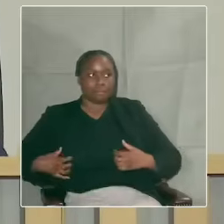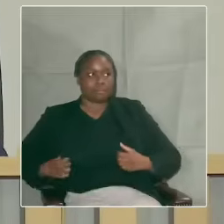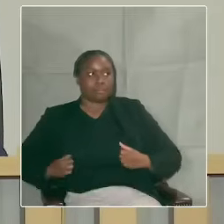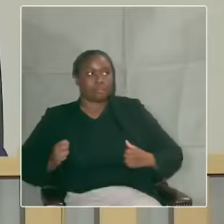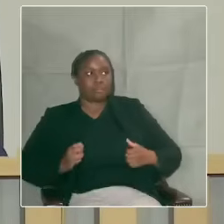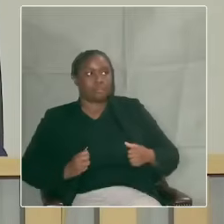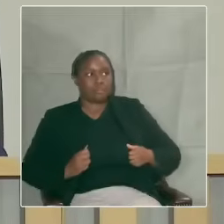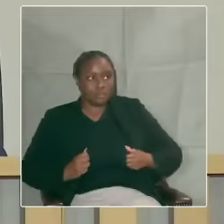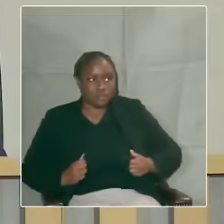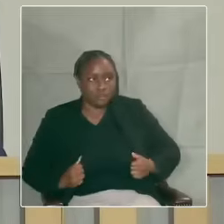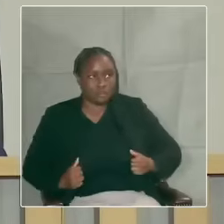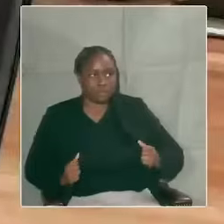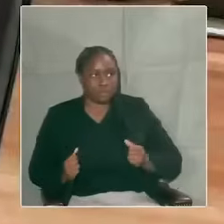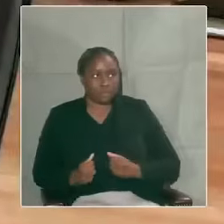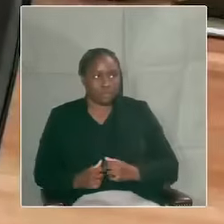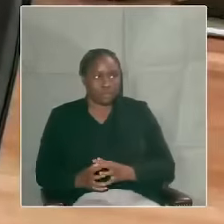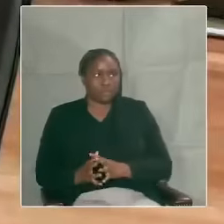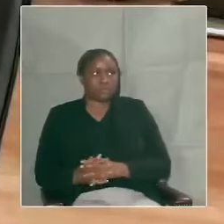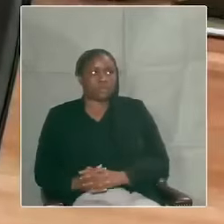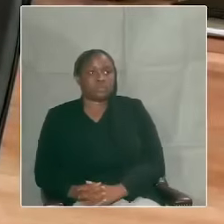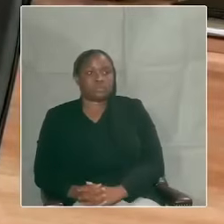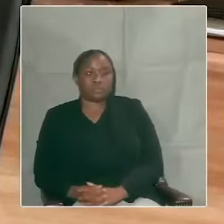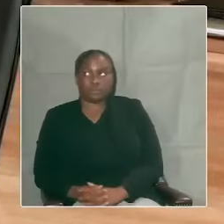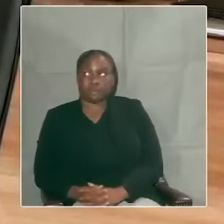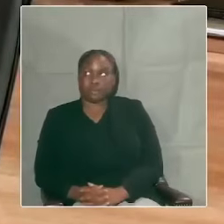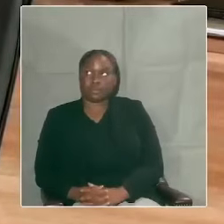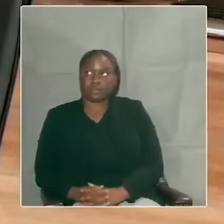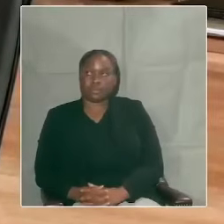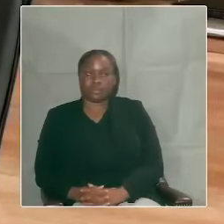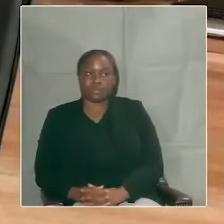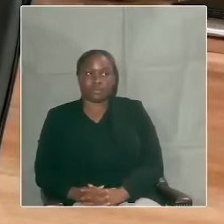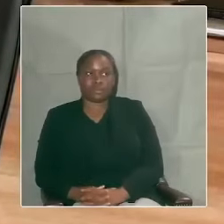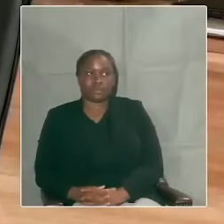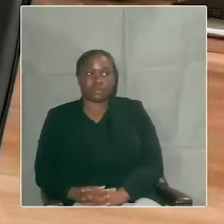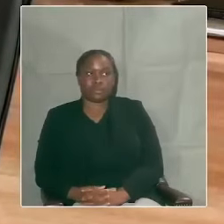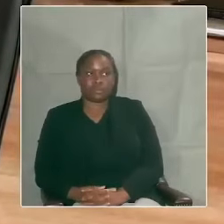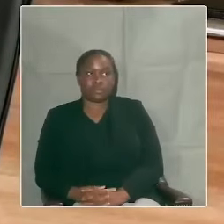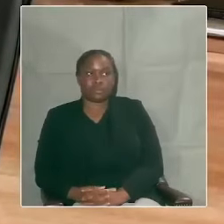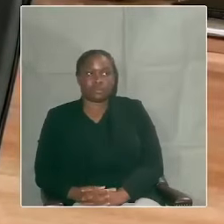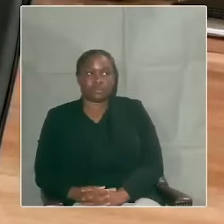If I can ask you to turn to